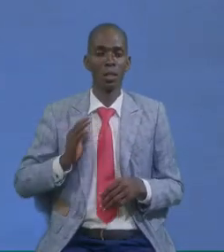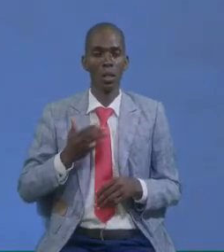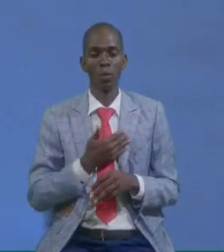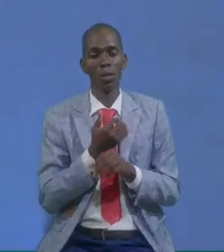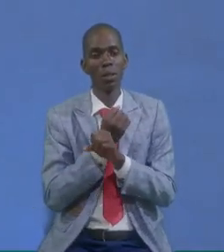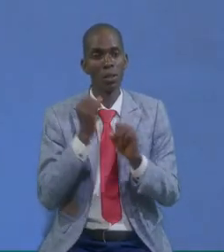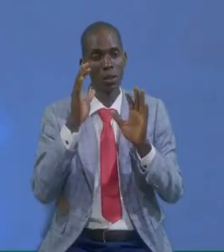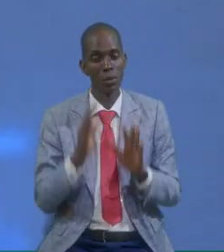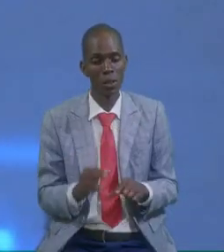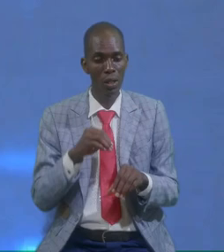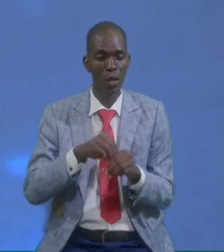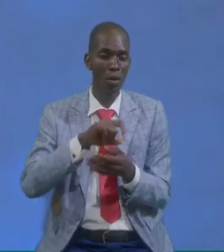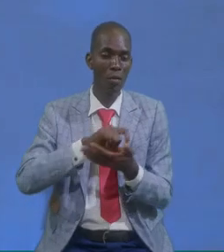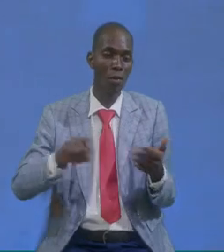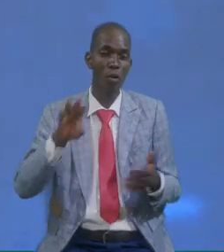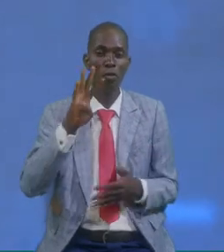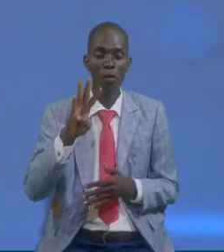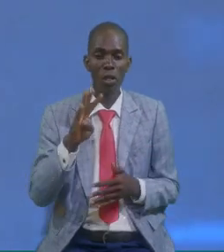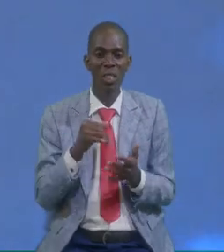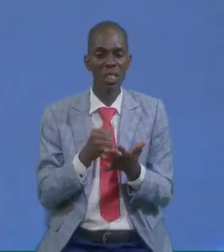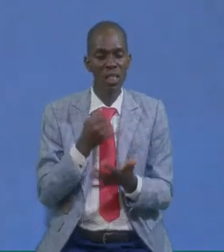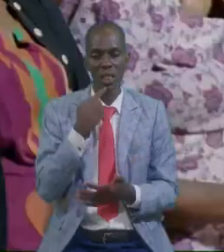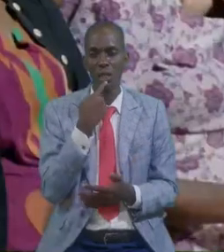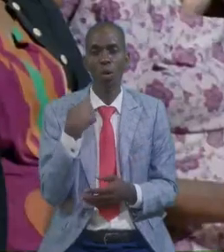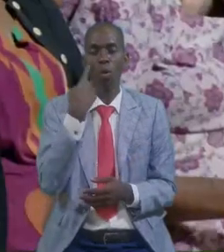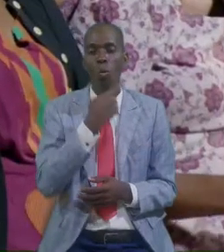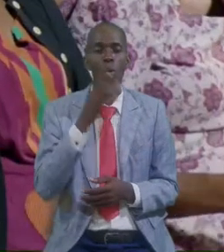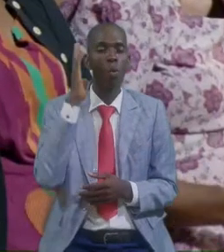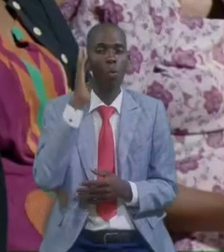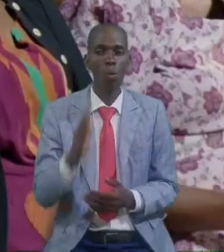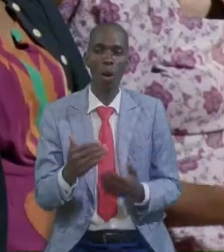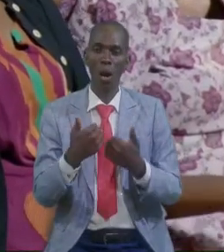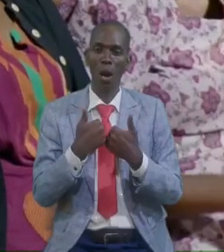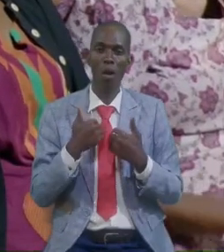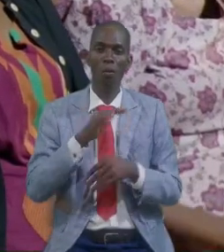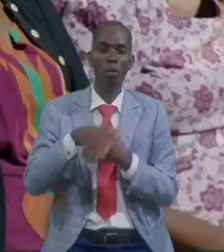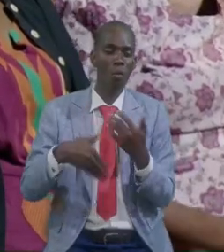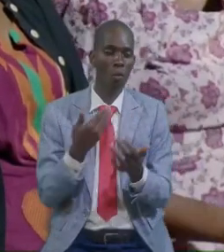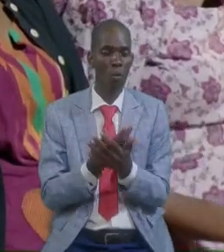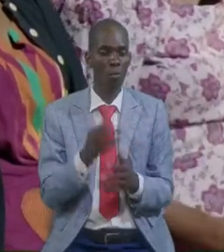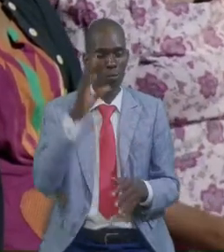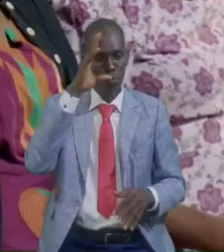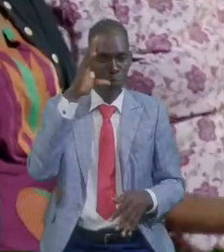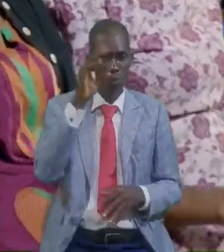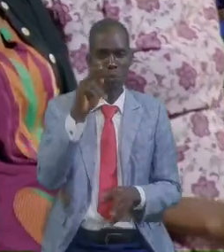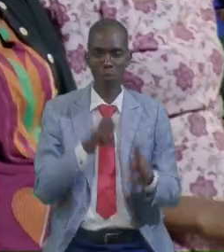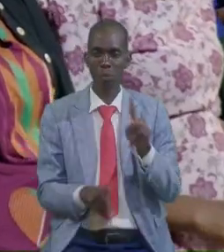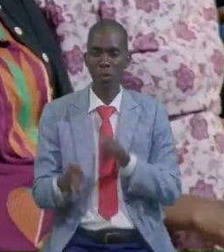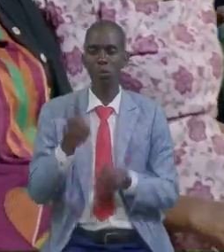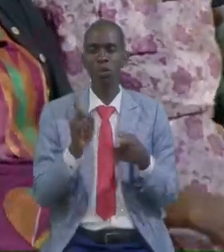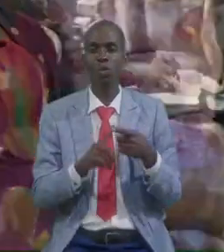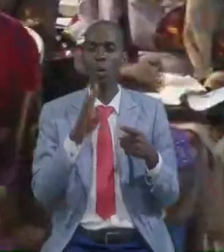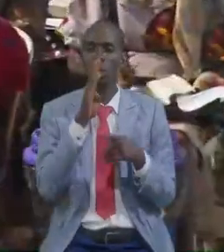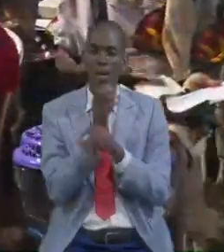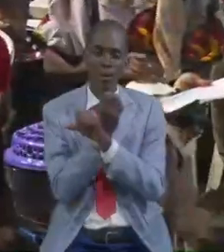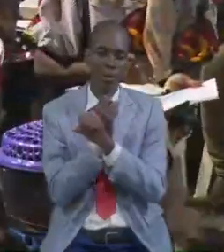says, who will have all men to be saved? Who will have all